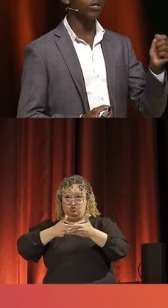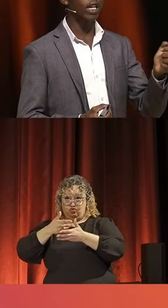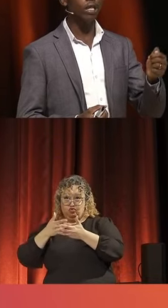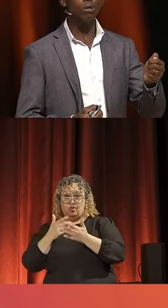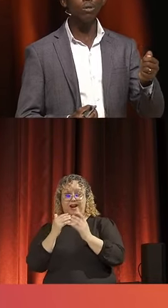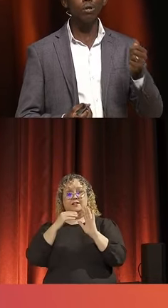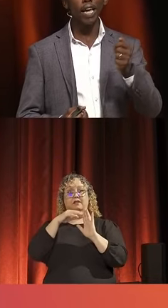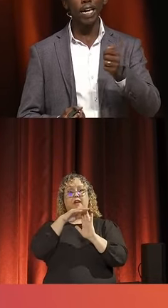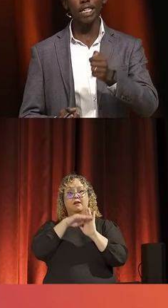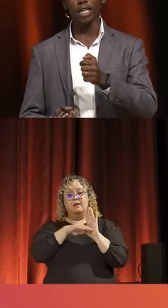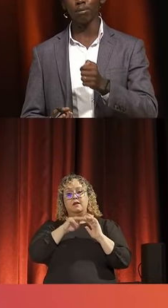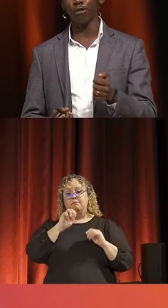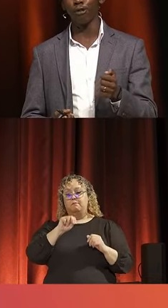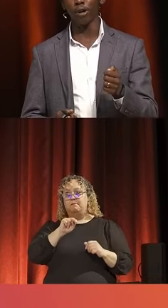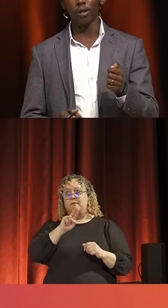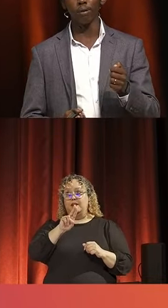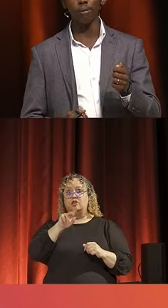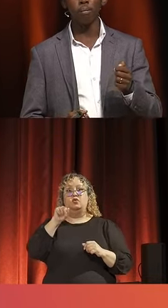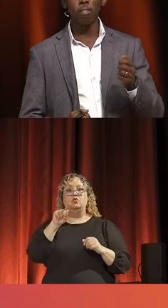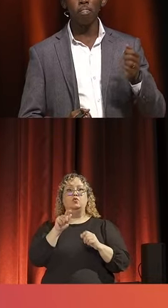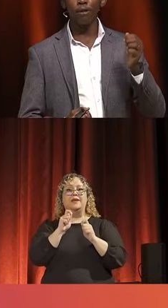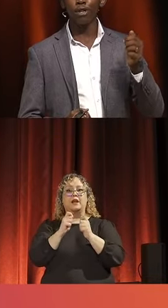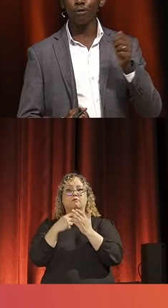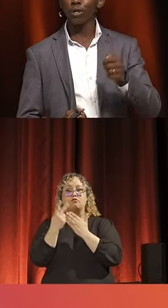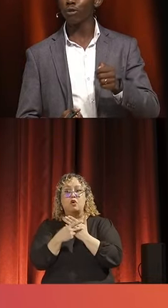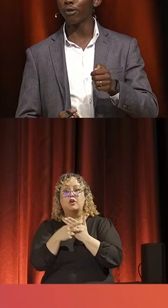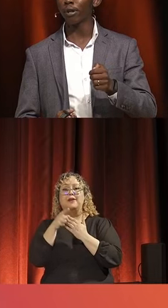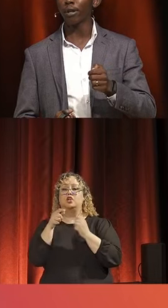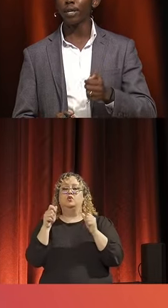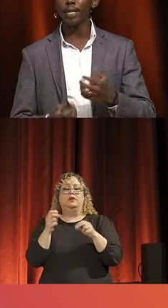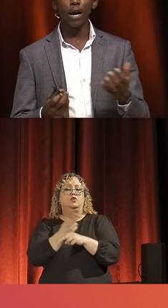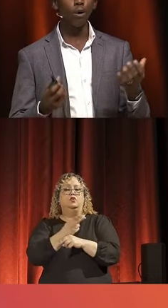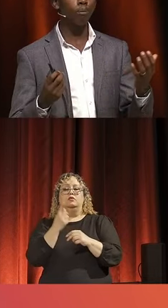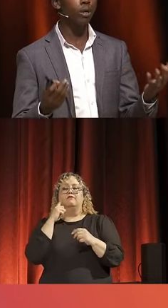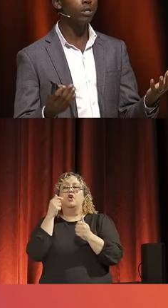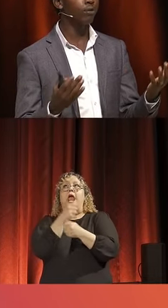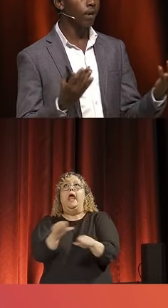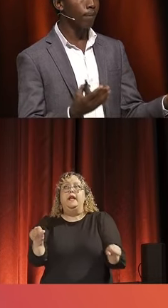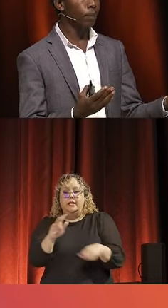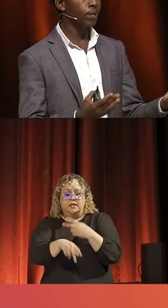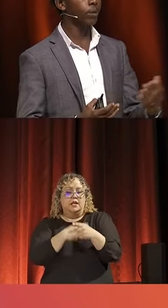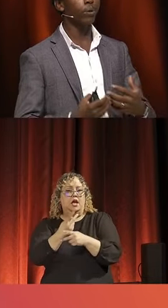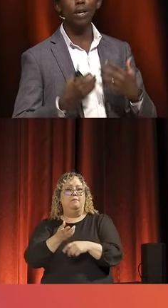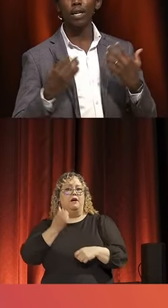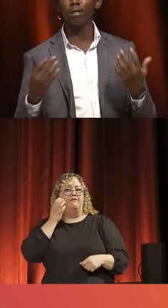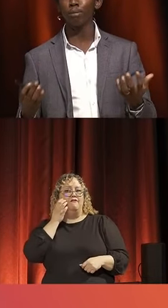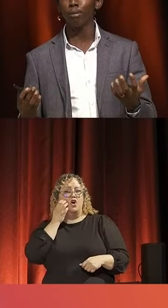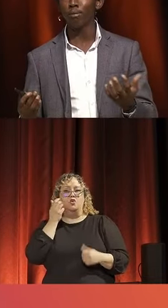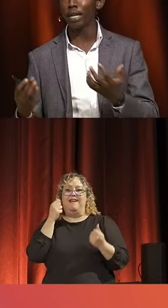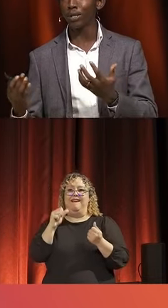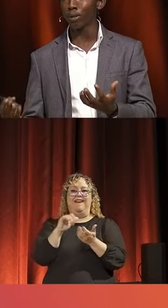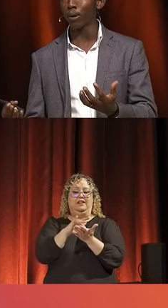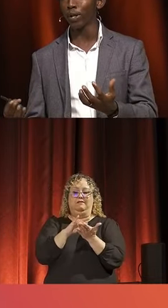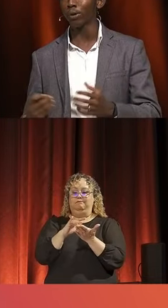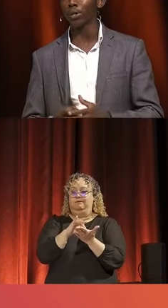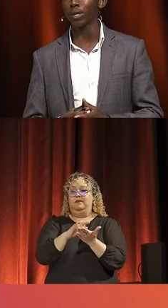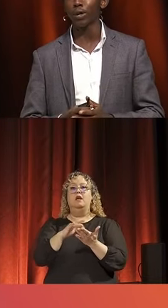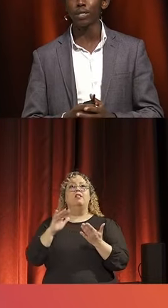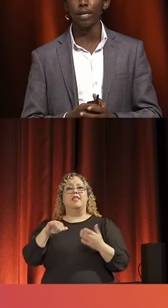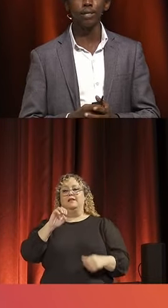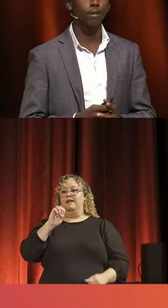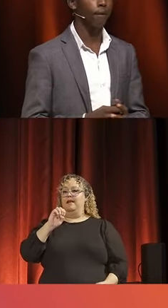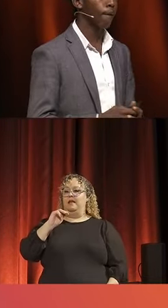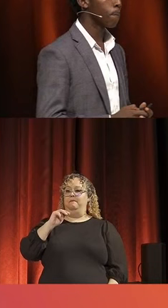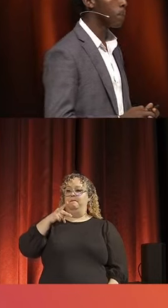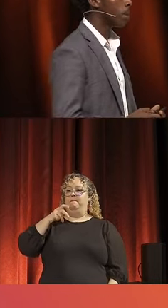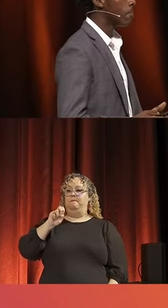that you can use on any type of phone, even a feature phone. It's how most of M-Pesa and mobile money is deployed across the